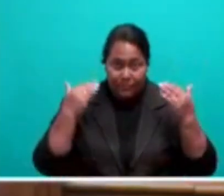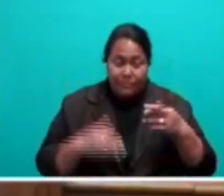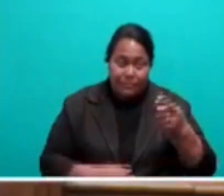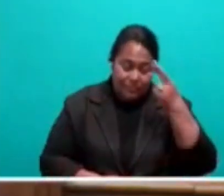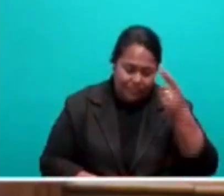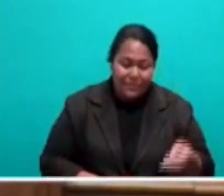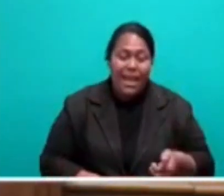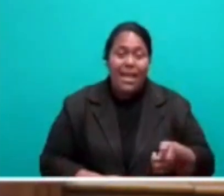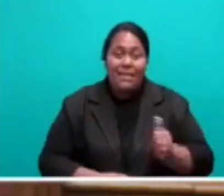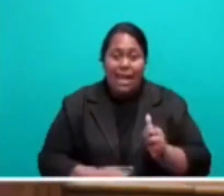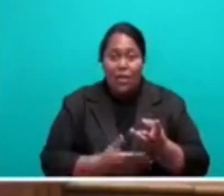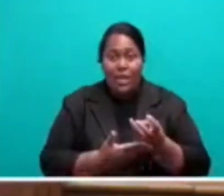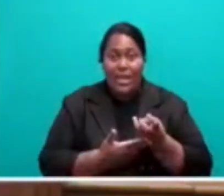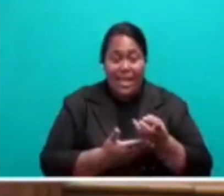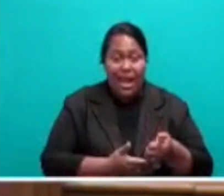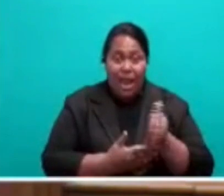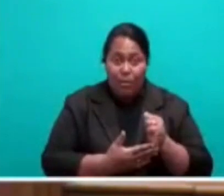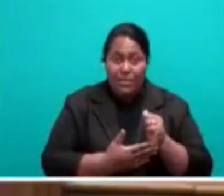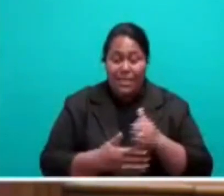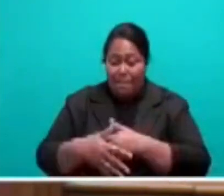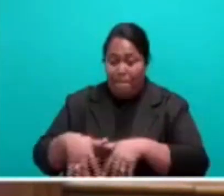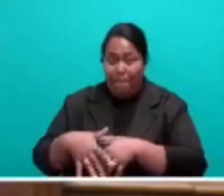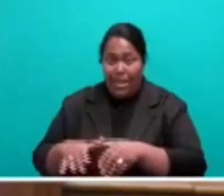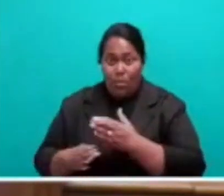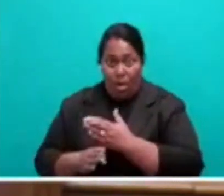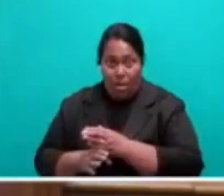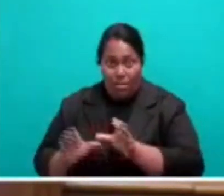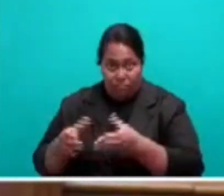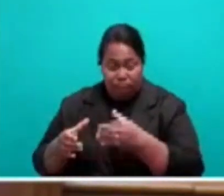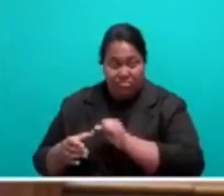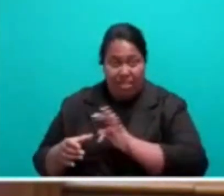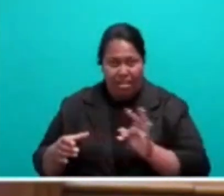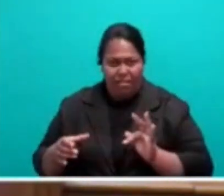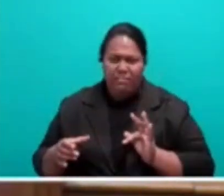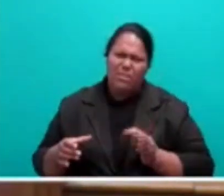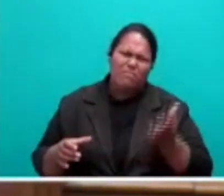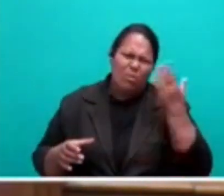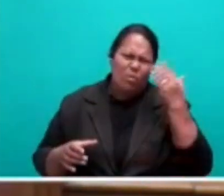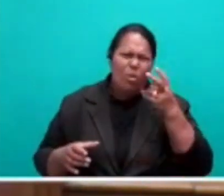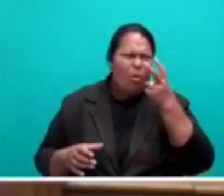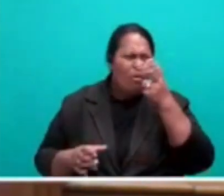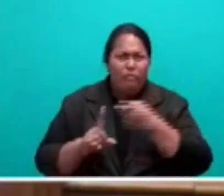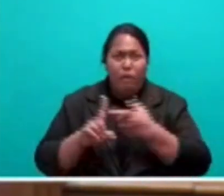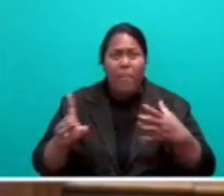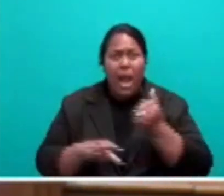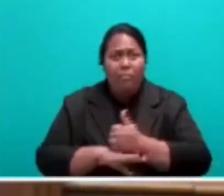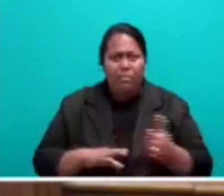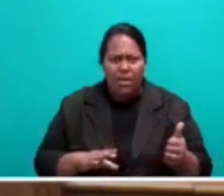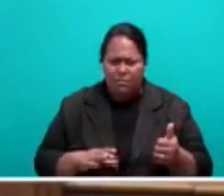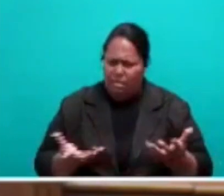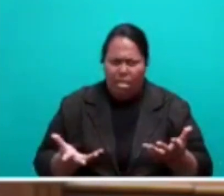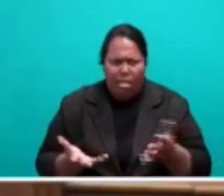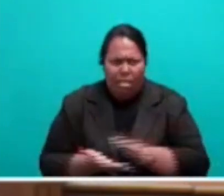salaries and allowances in the public sector were somewhat distorted by the previous government, and it was